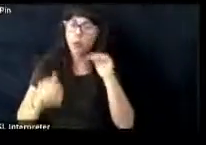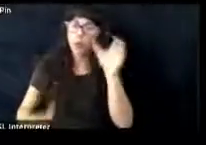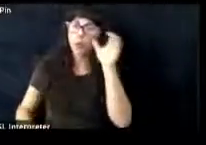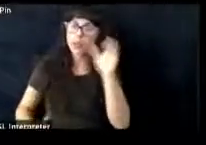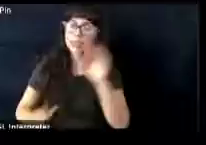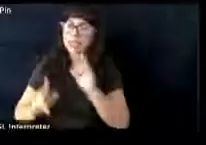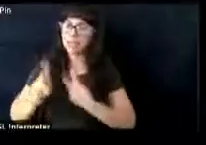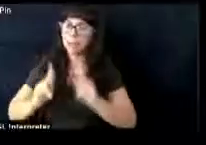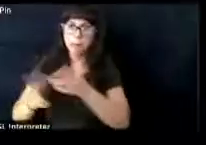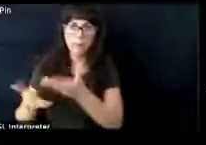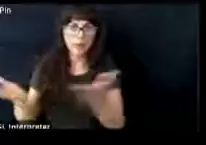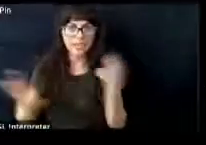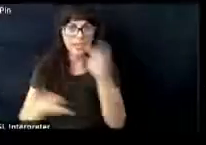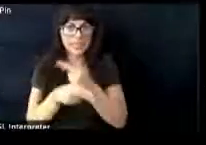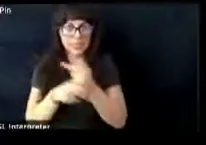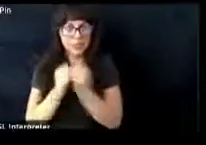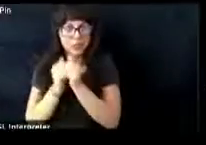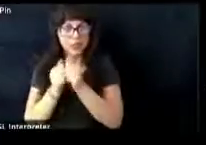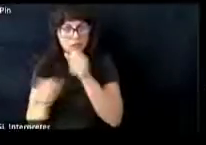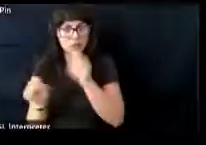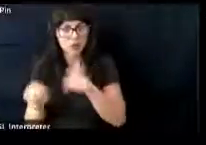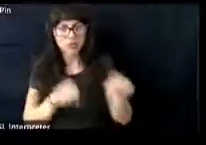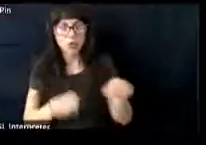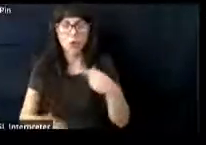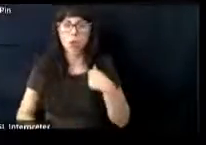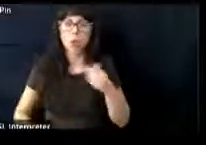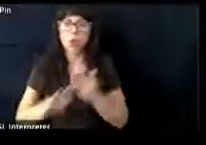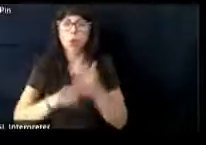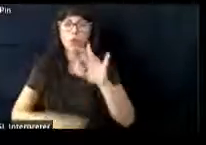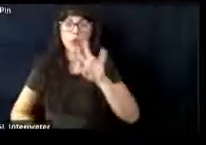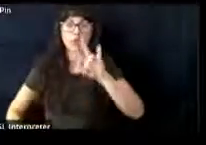much as possible. We are over 70